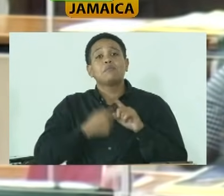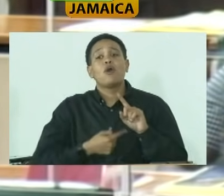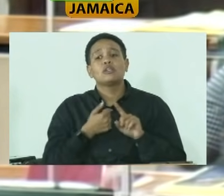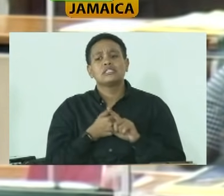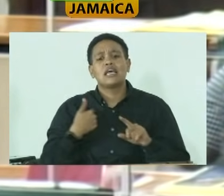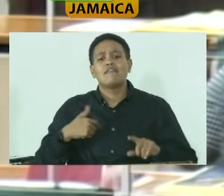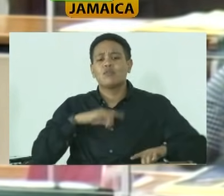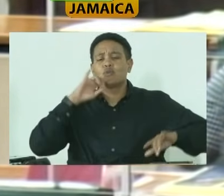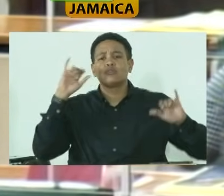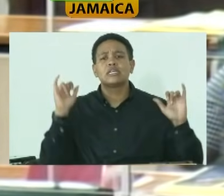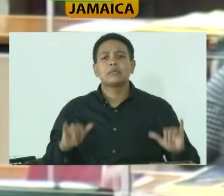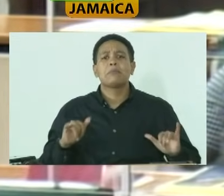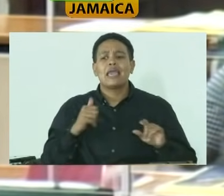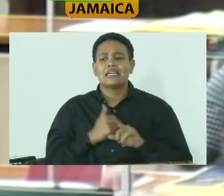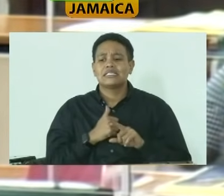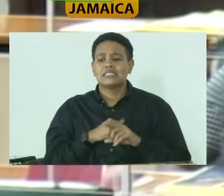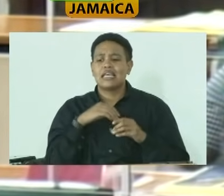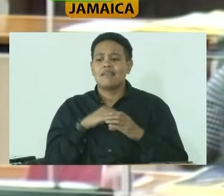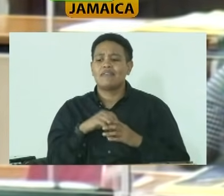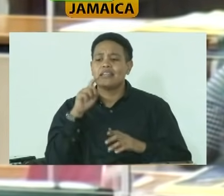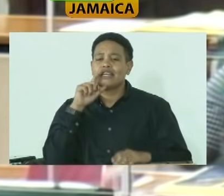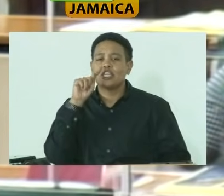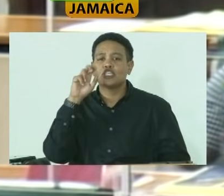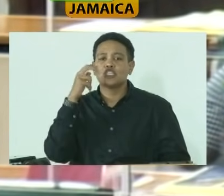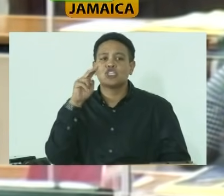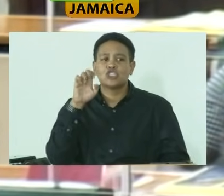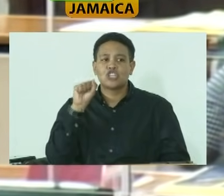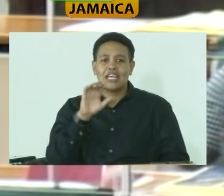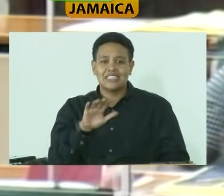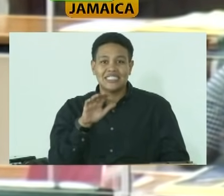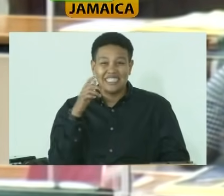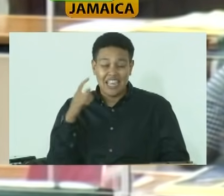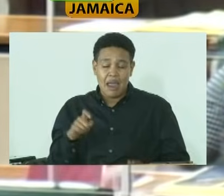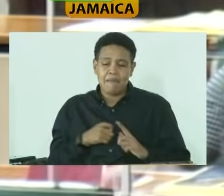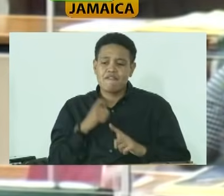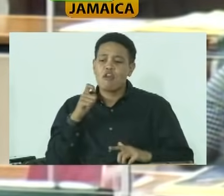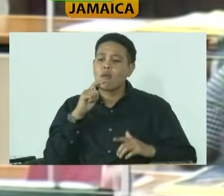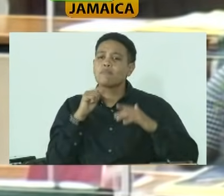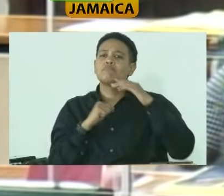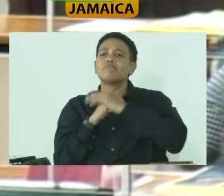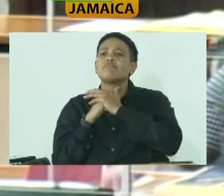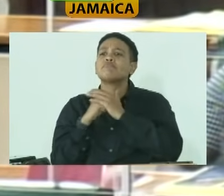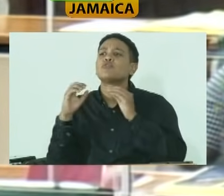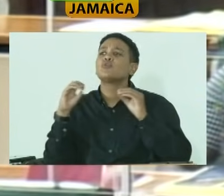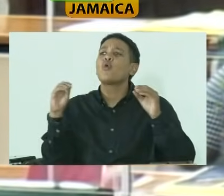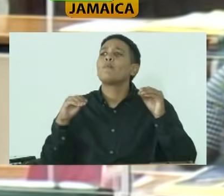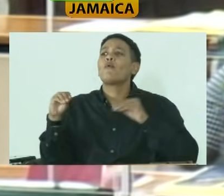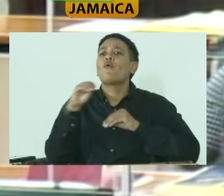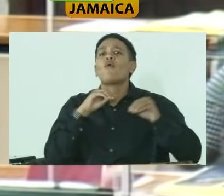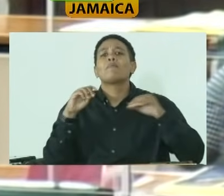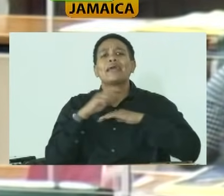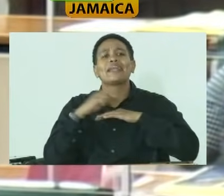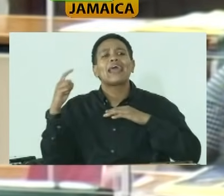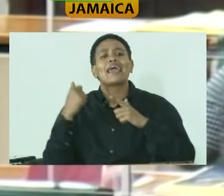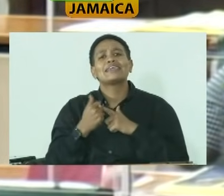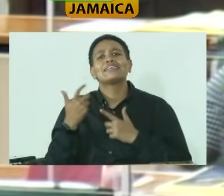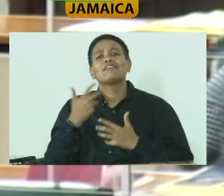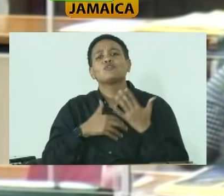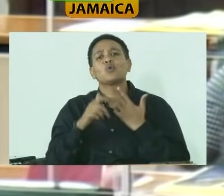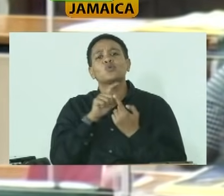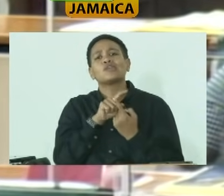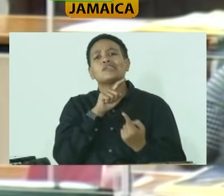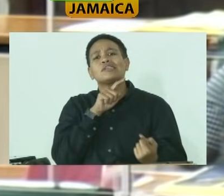we remain in the trenches. From curfews, no movement days, social